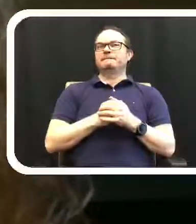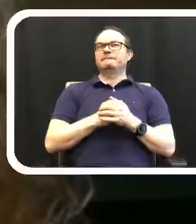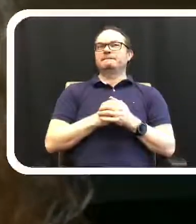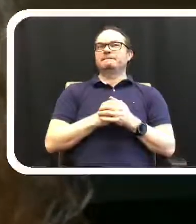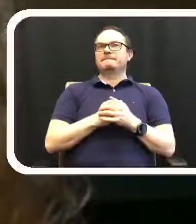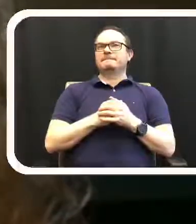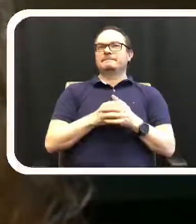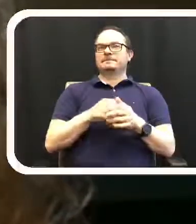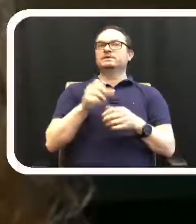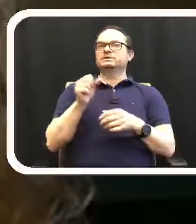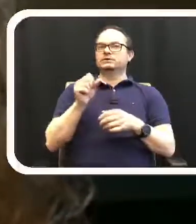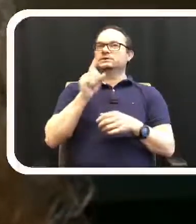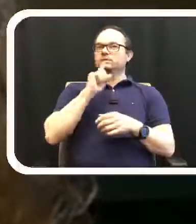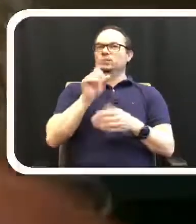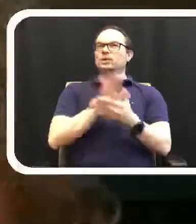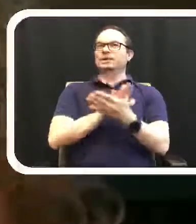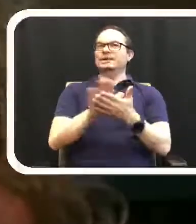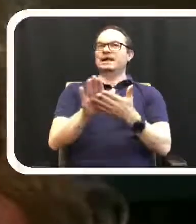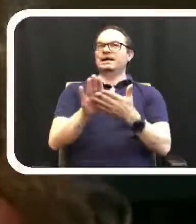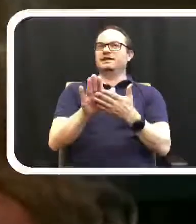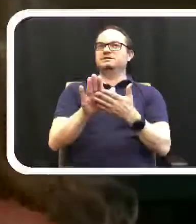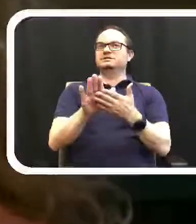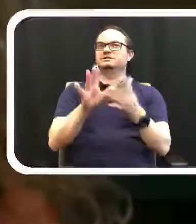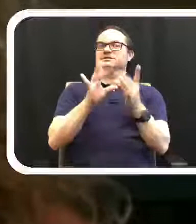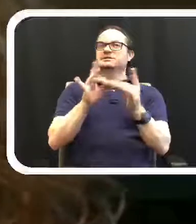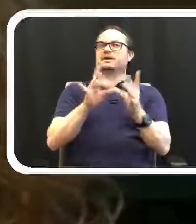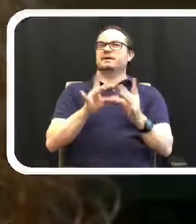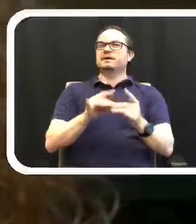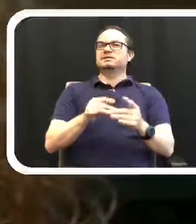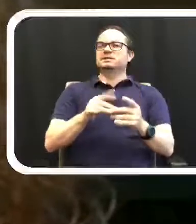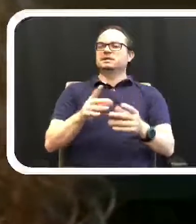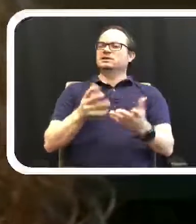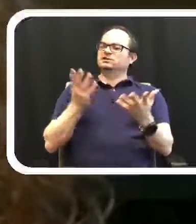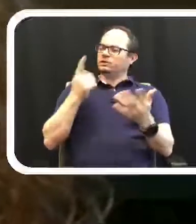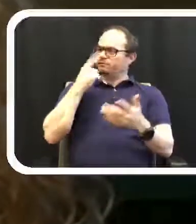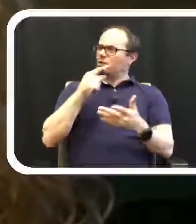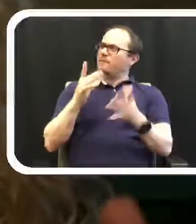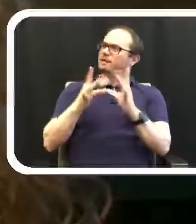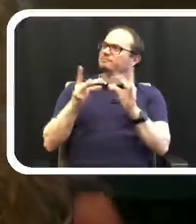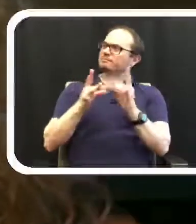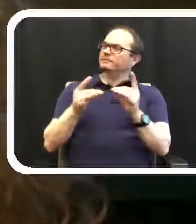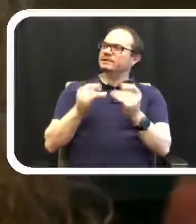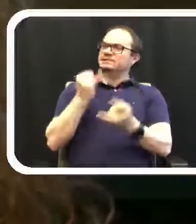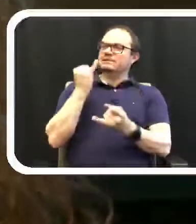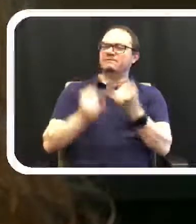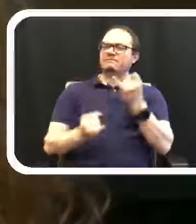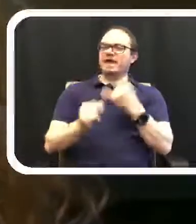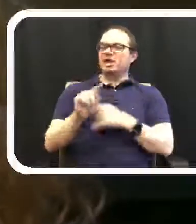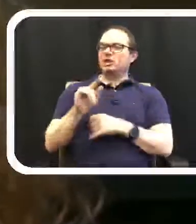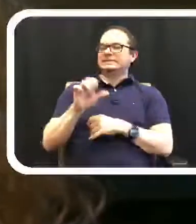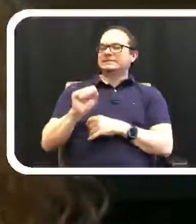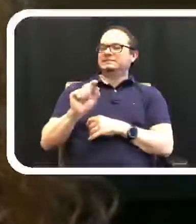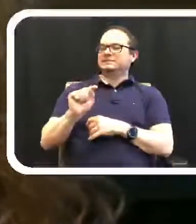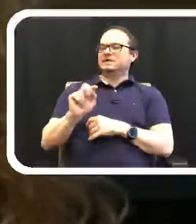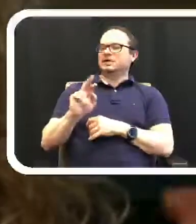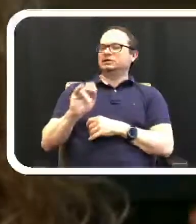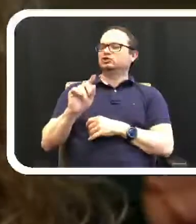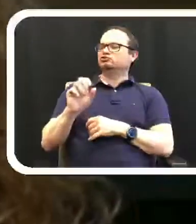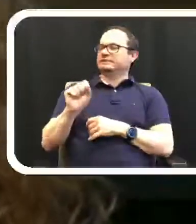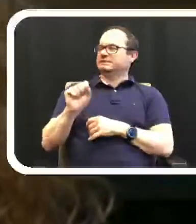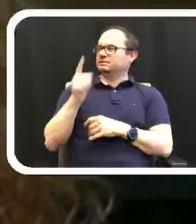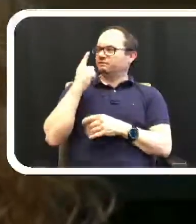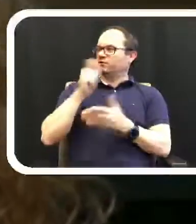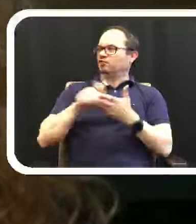it's a really, really nice acknowledgement. Talk to us about some final tips and tricks